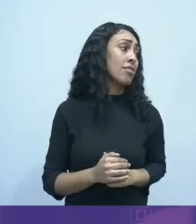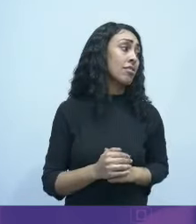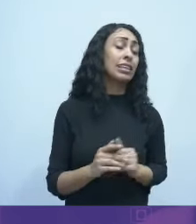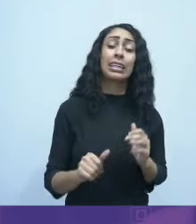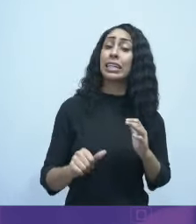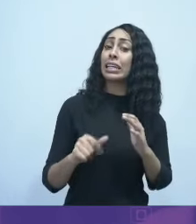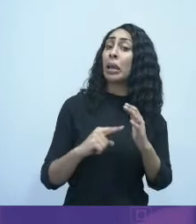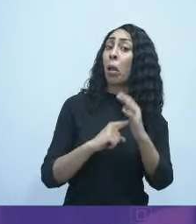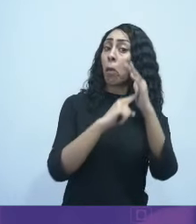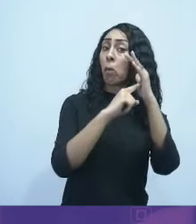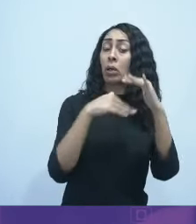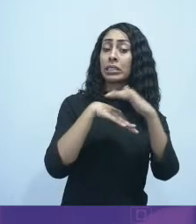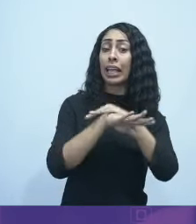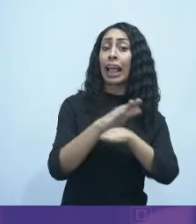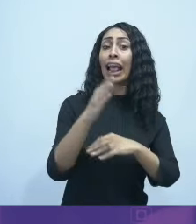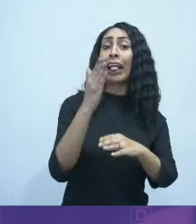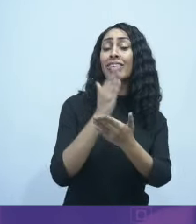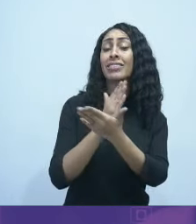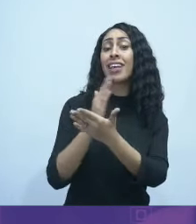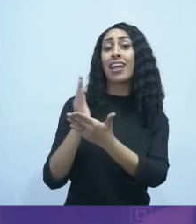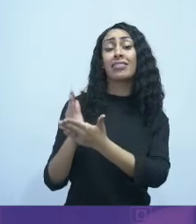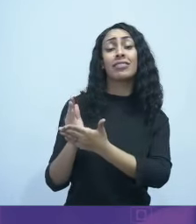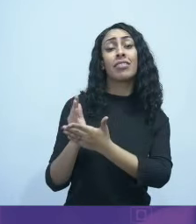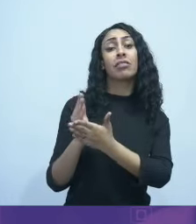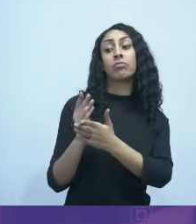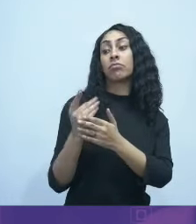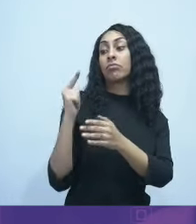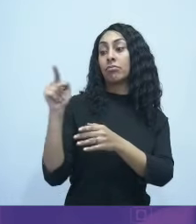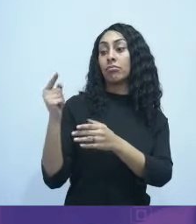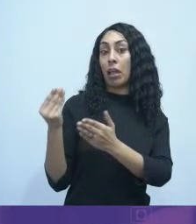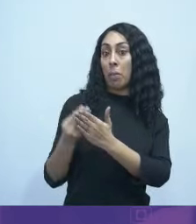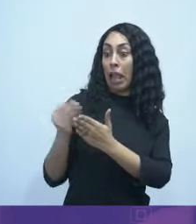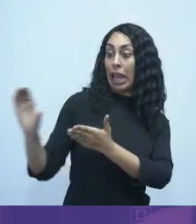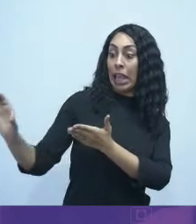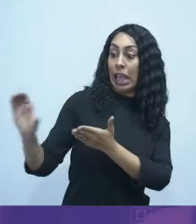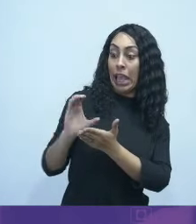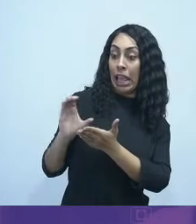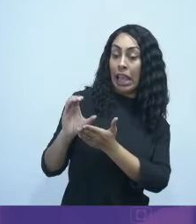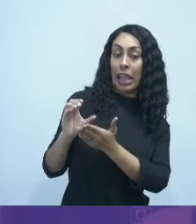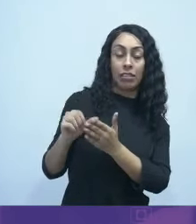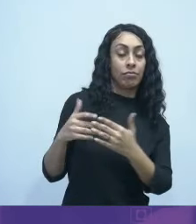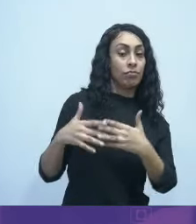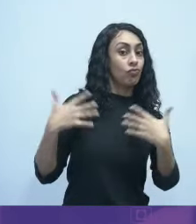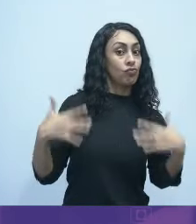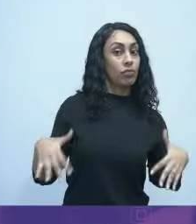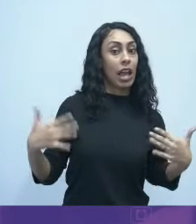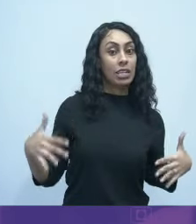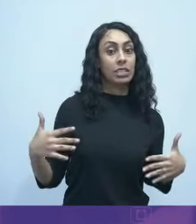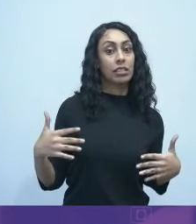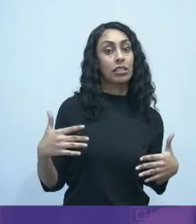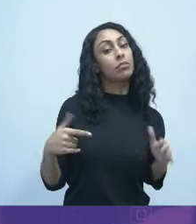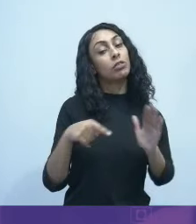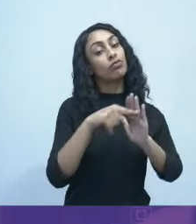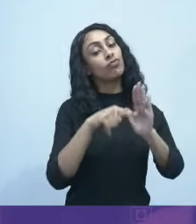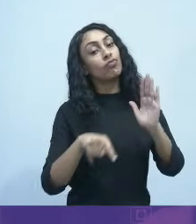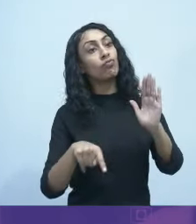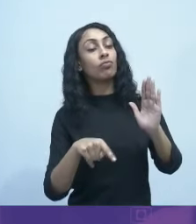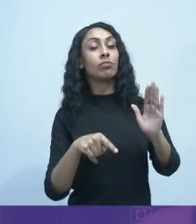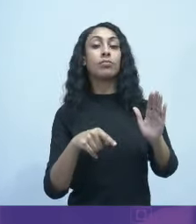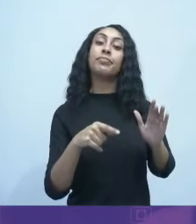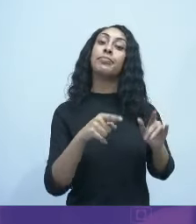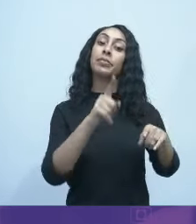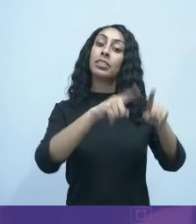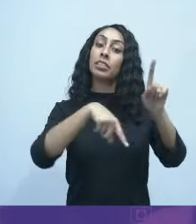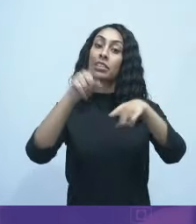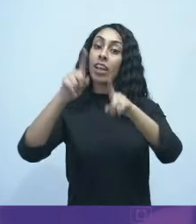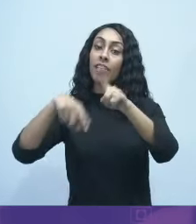So I think the unions, including BEC2 and Equity, have been incredible advocates for the equality and diversity agenda. The